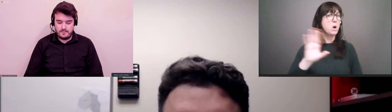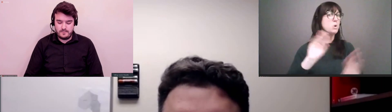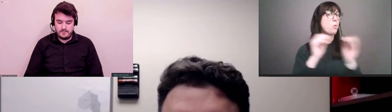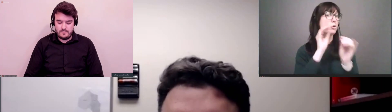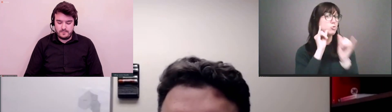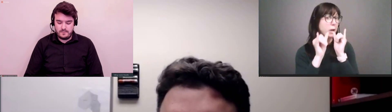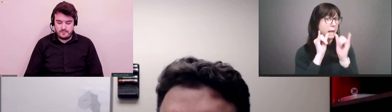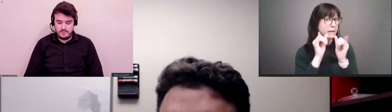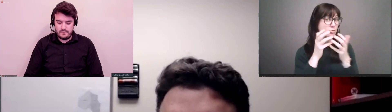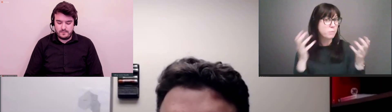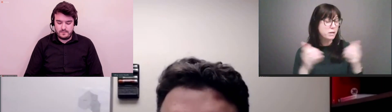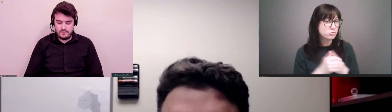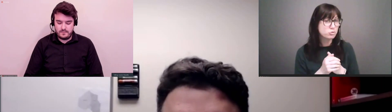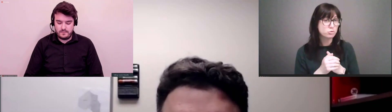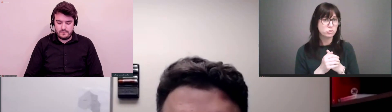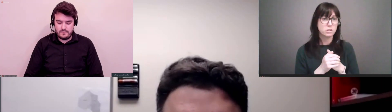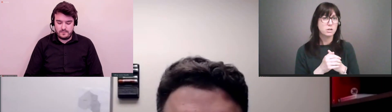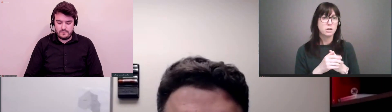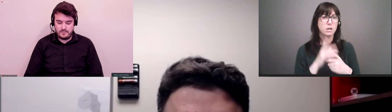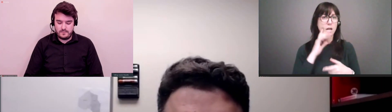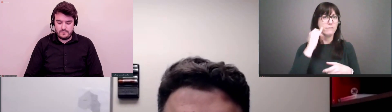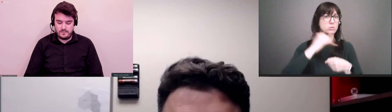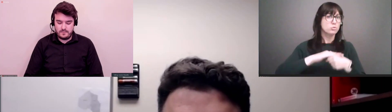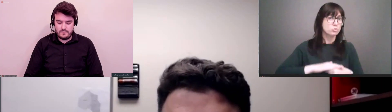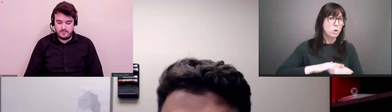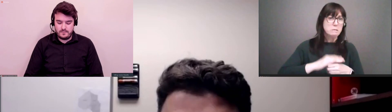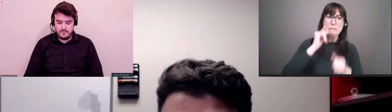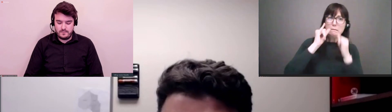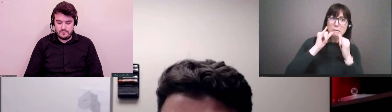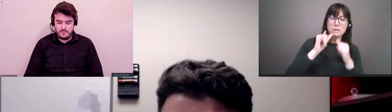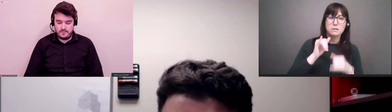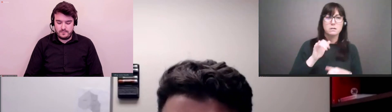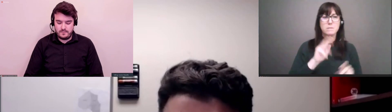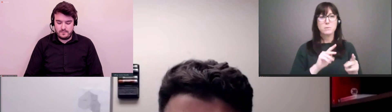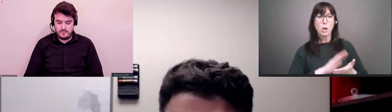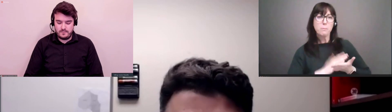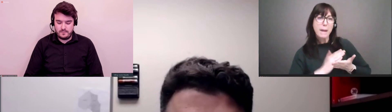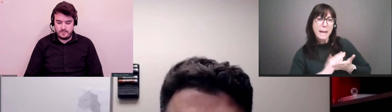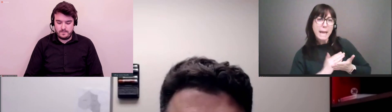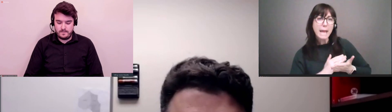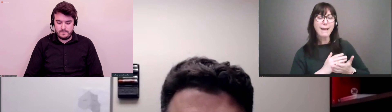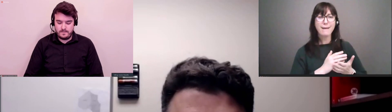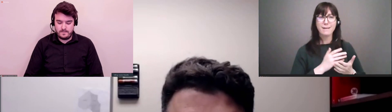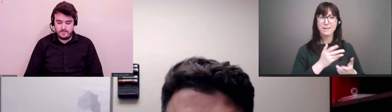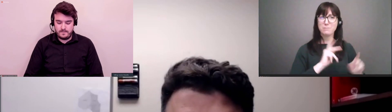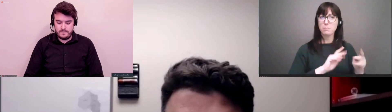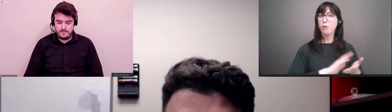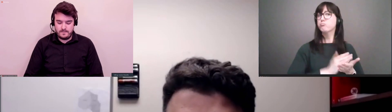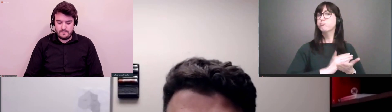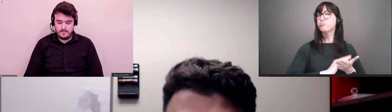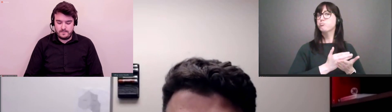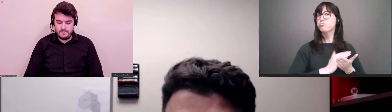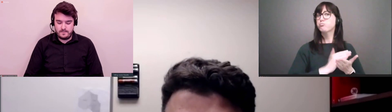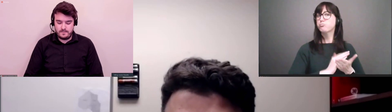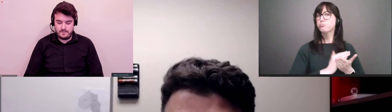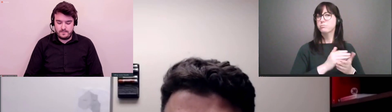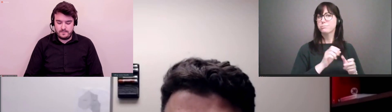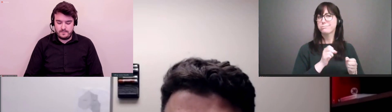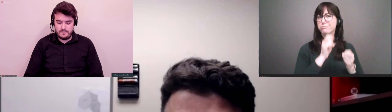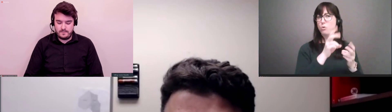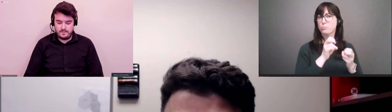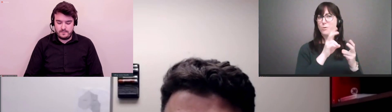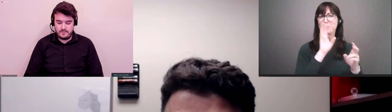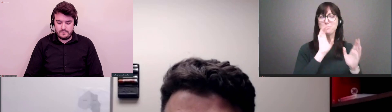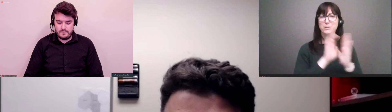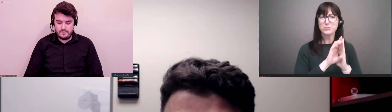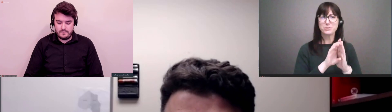too much, you know, to relieve stress. There's people baking, you know, you see photos of people baking on Twitter all the time. I mean,